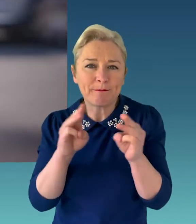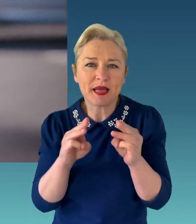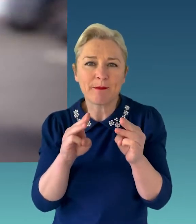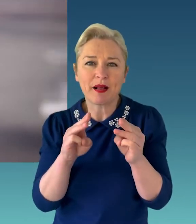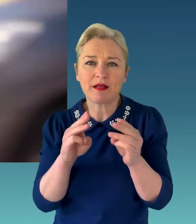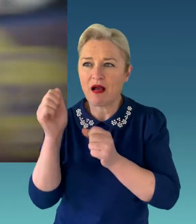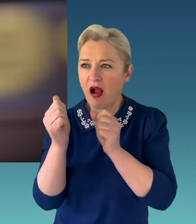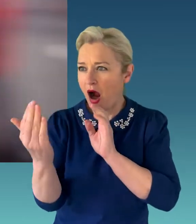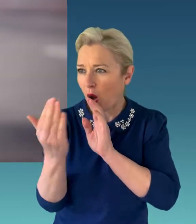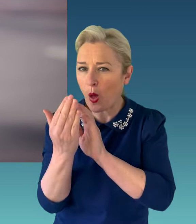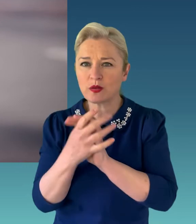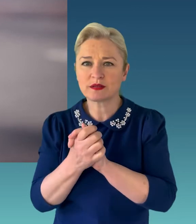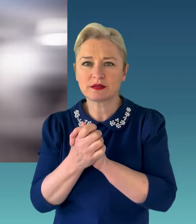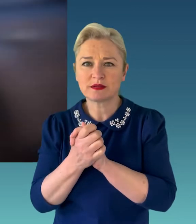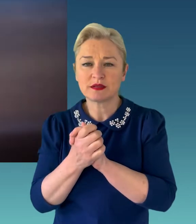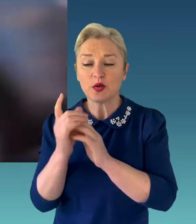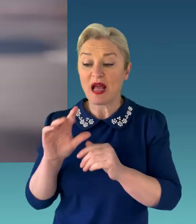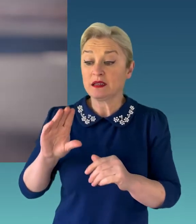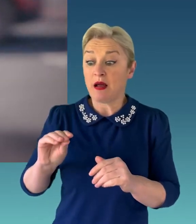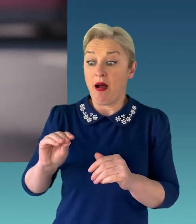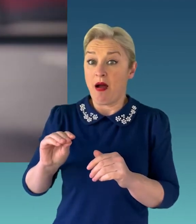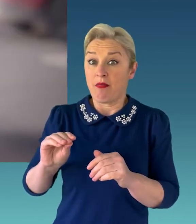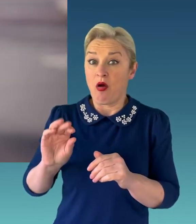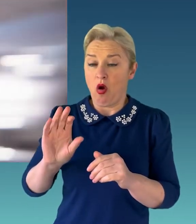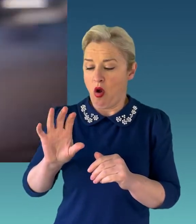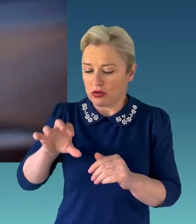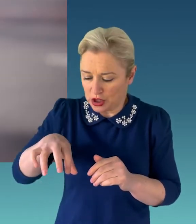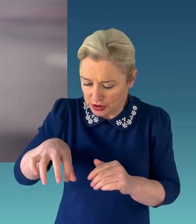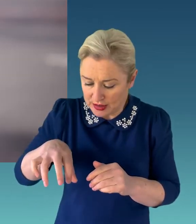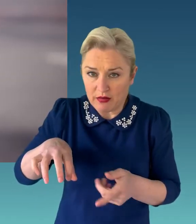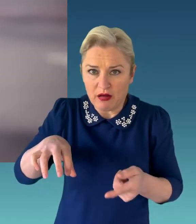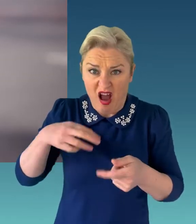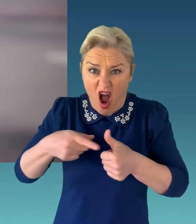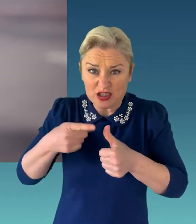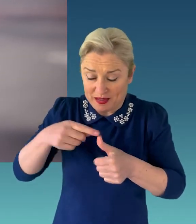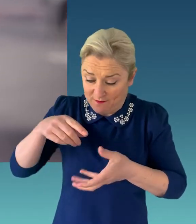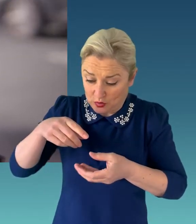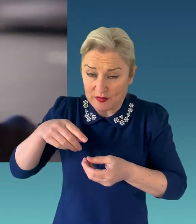pausing Mapillary, or by tilting your phone to the ground until it's okay to continue.